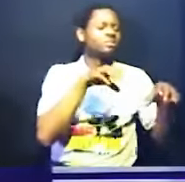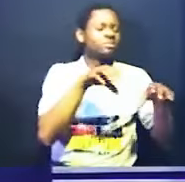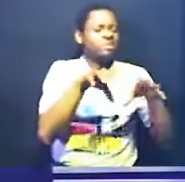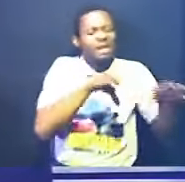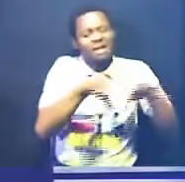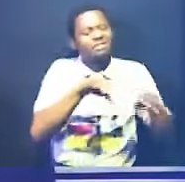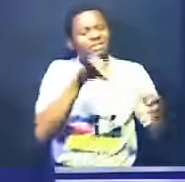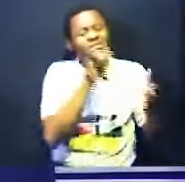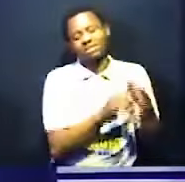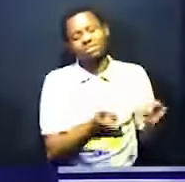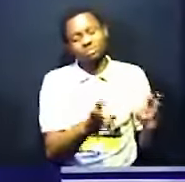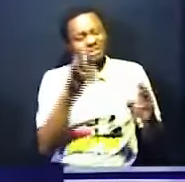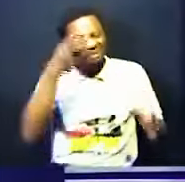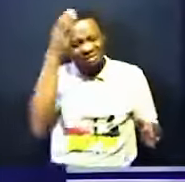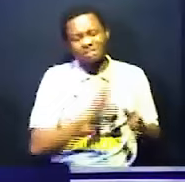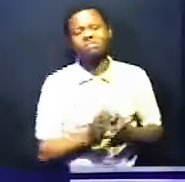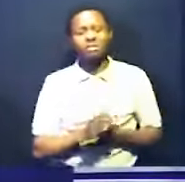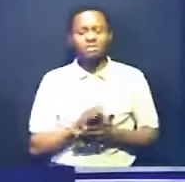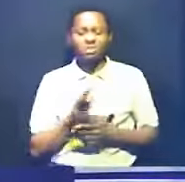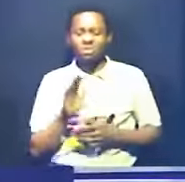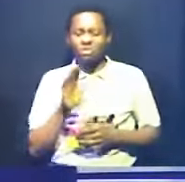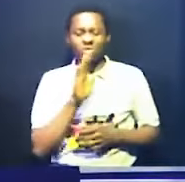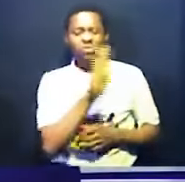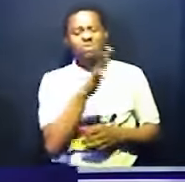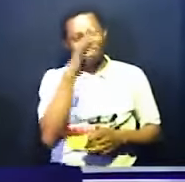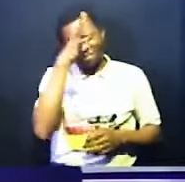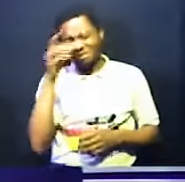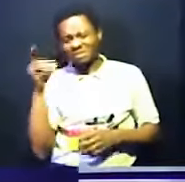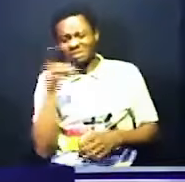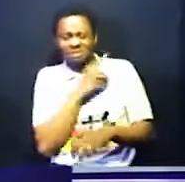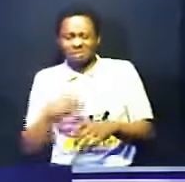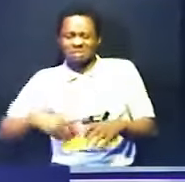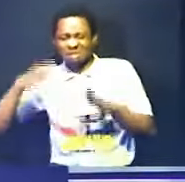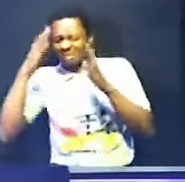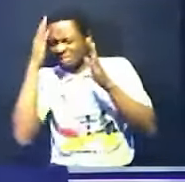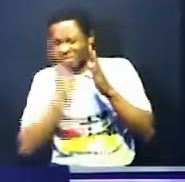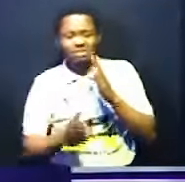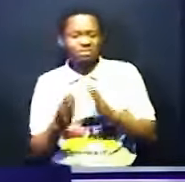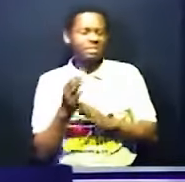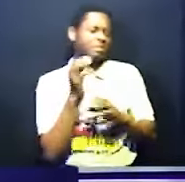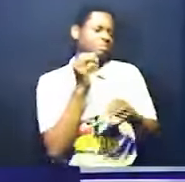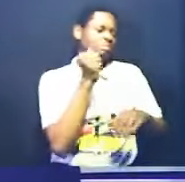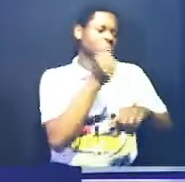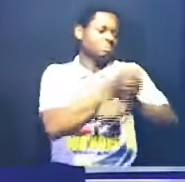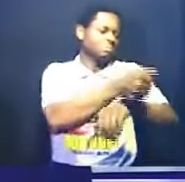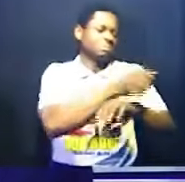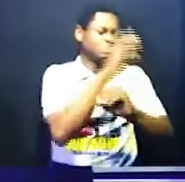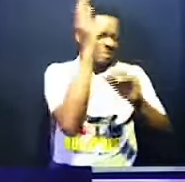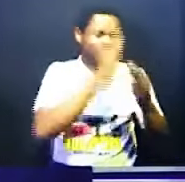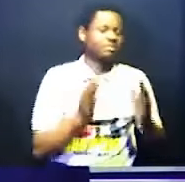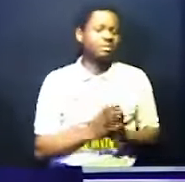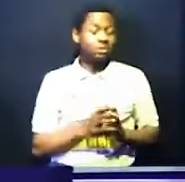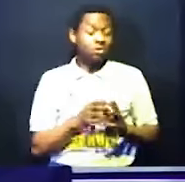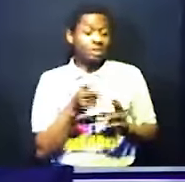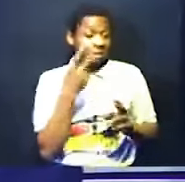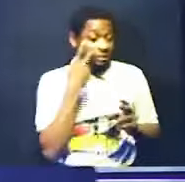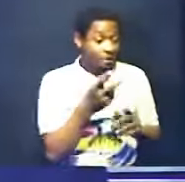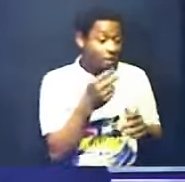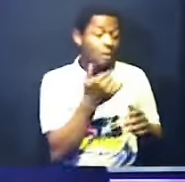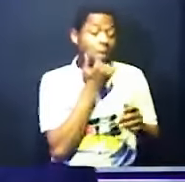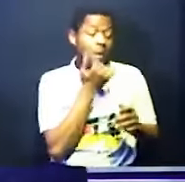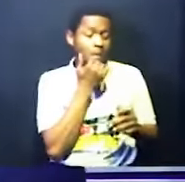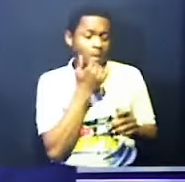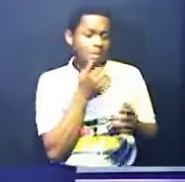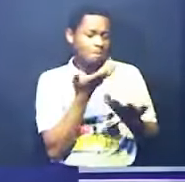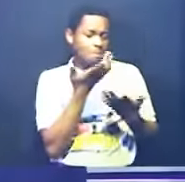He had never displeased him. Neja and Musano cried that, and as when Chinanim and Musan said, "I didn't see and a wee and a